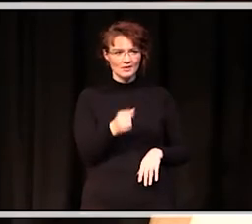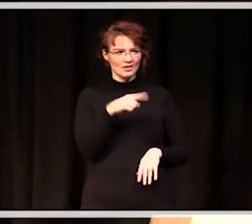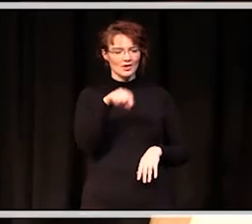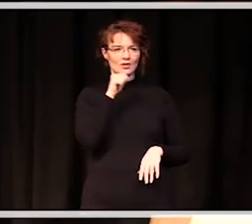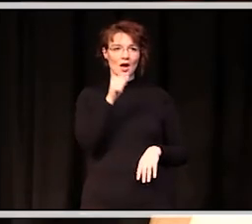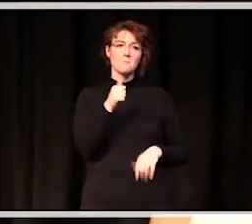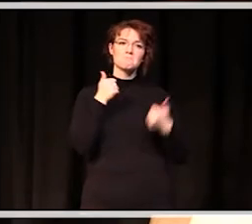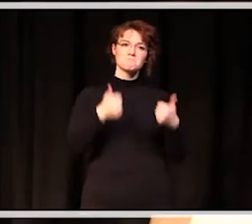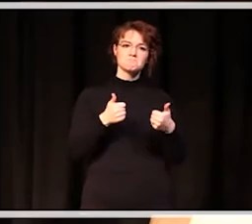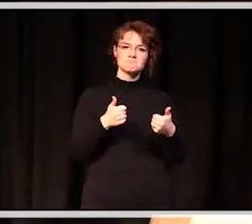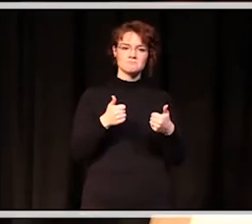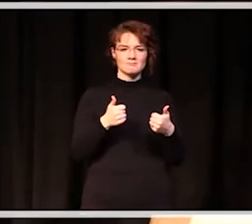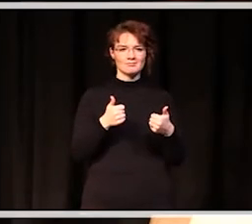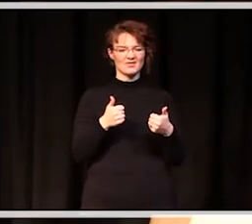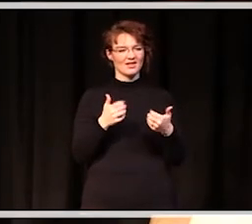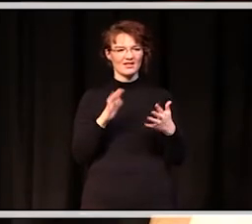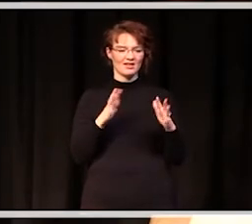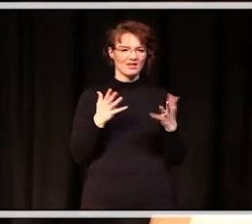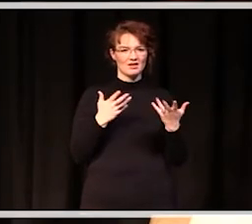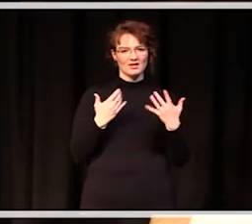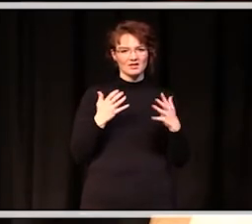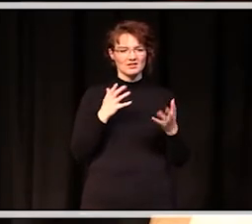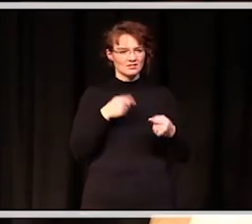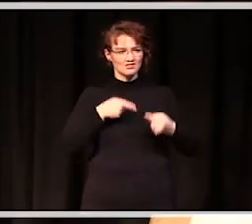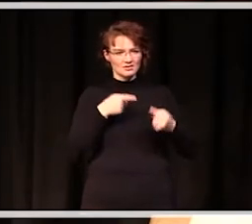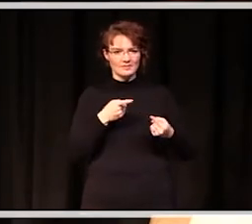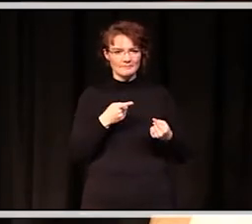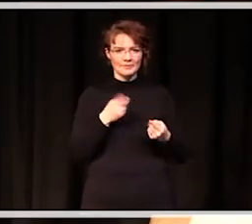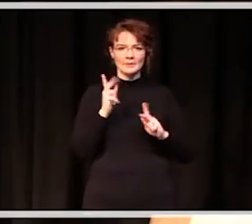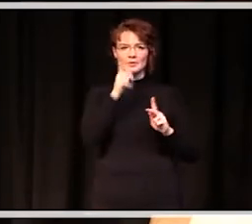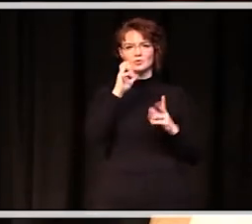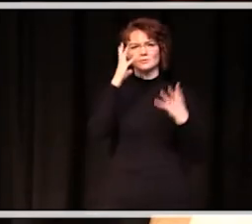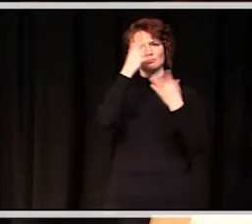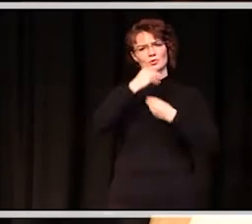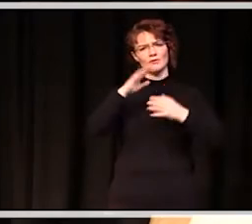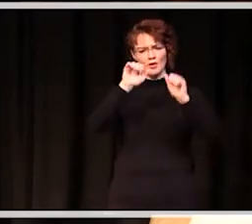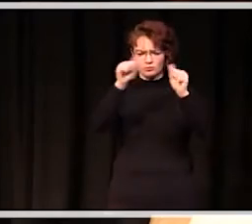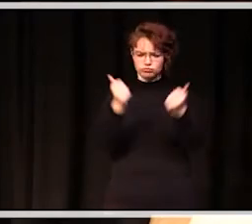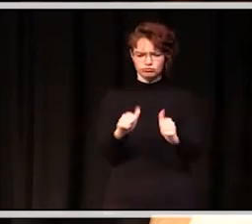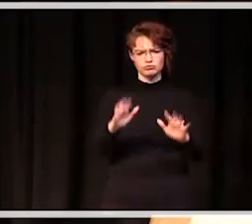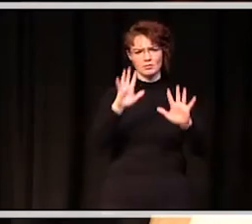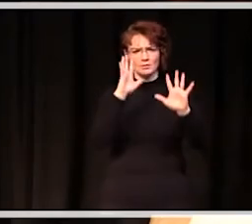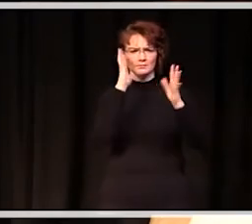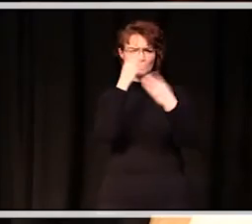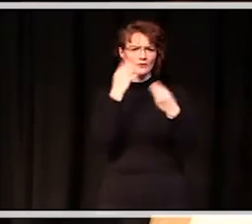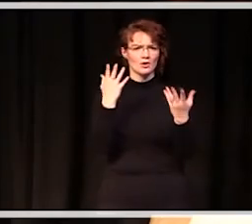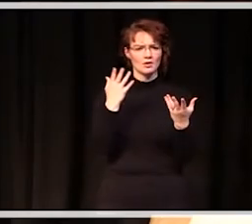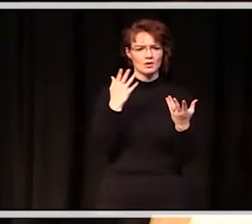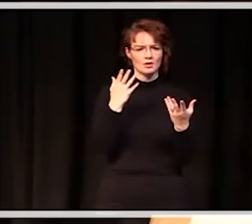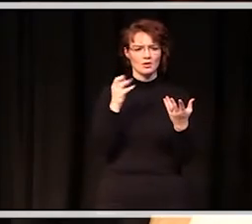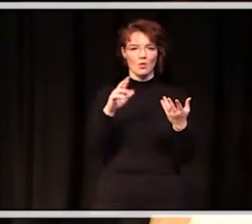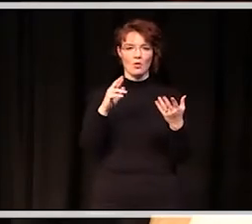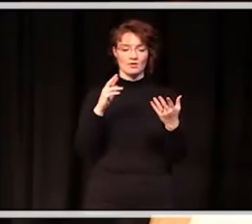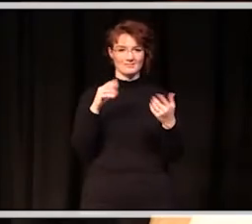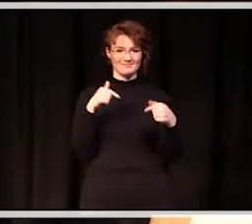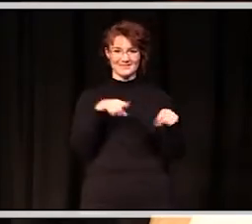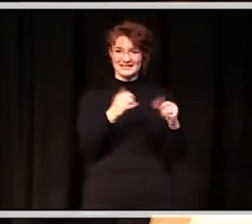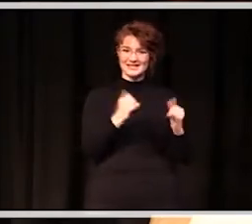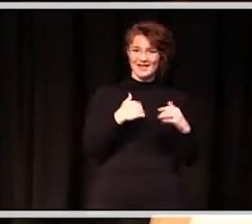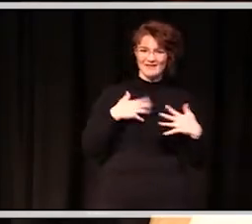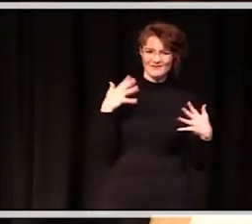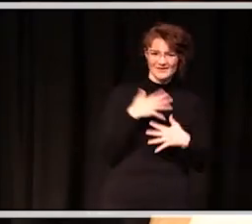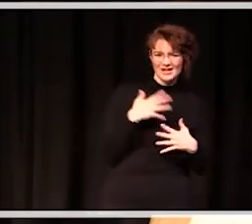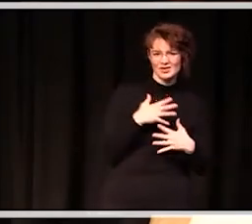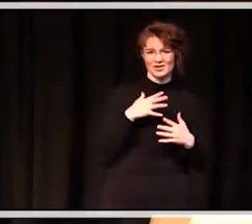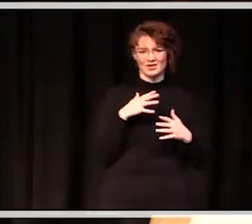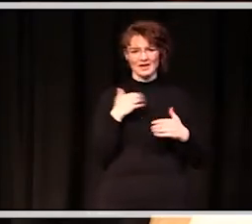contentment. You look at people who have beauty and have, think of the lives of those who have taken their lives out of despair and anxiety because of all